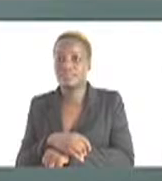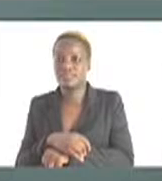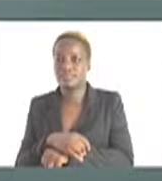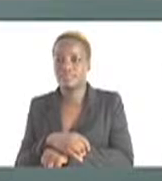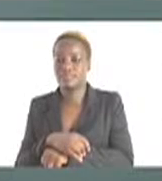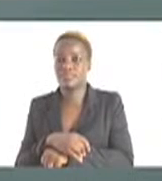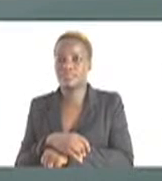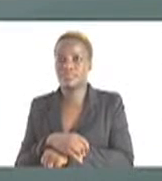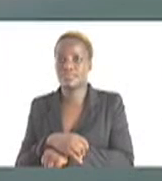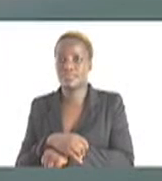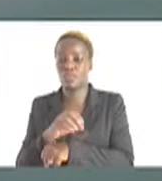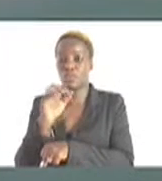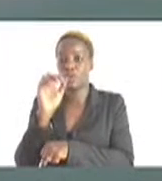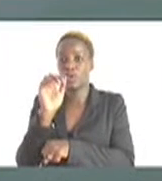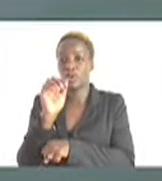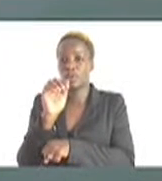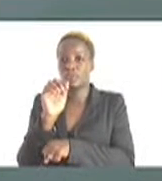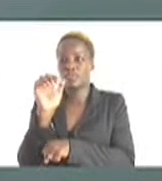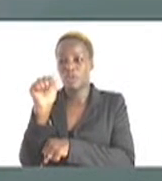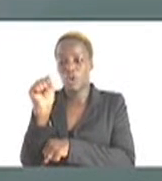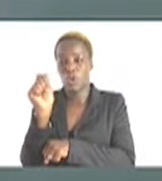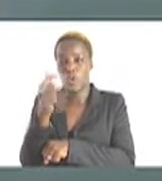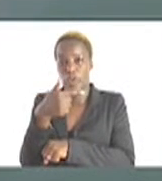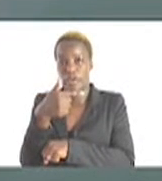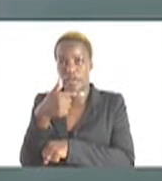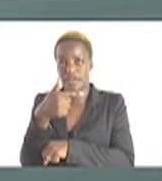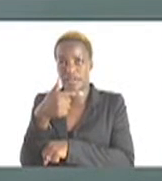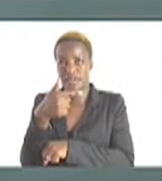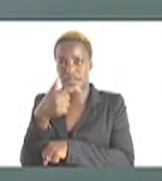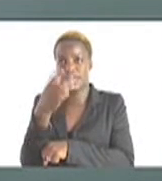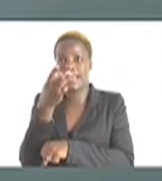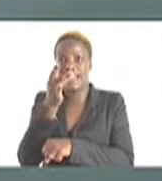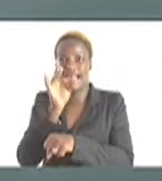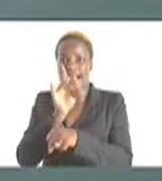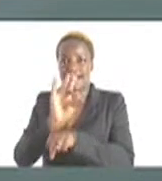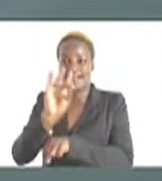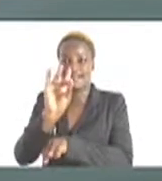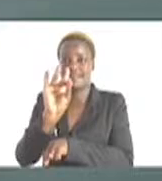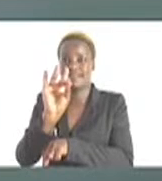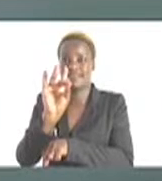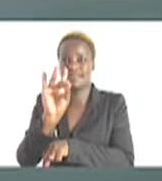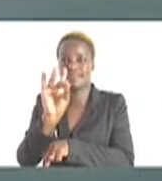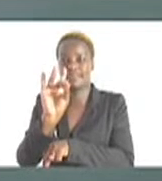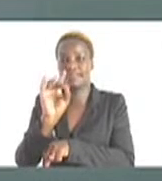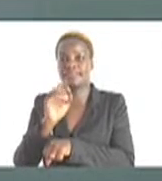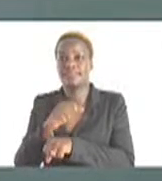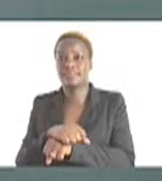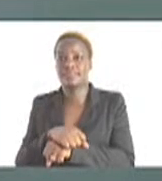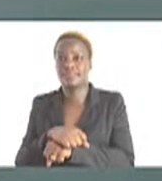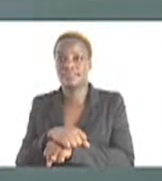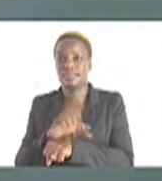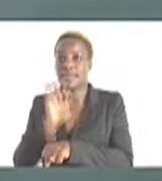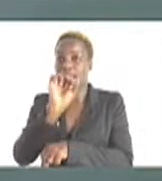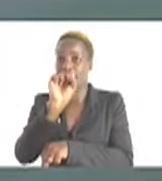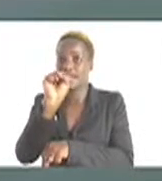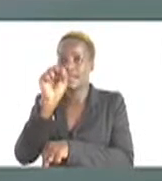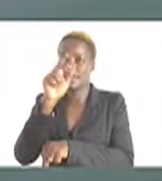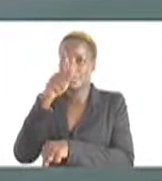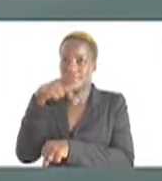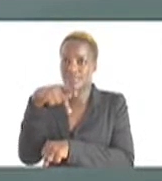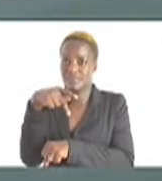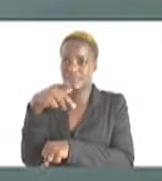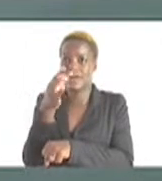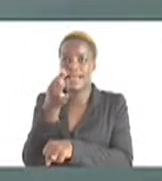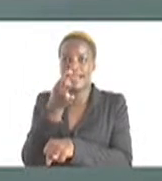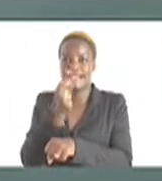Then we have August, the 8th. And then we have September,